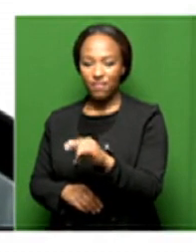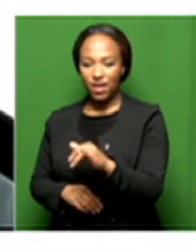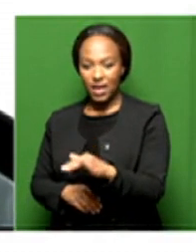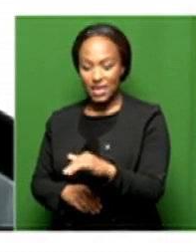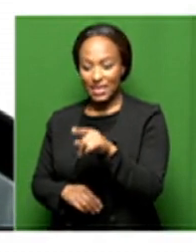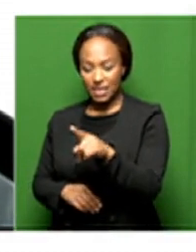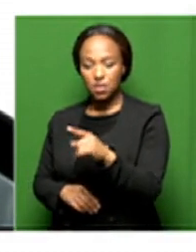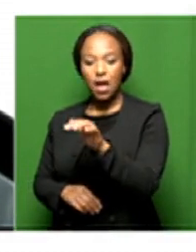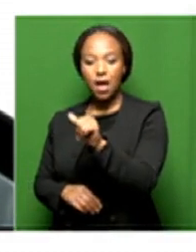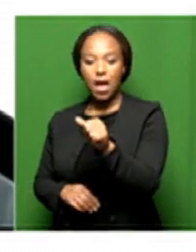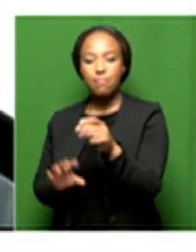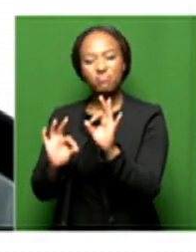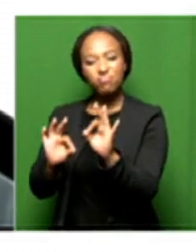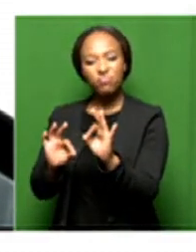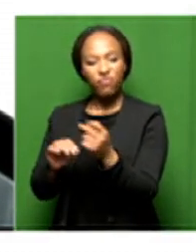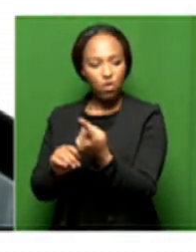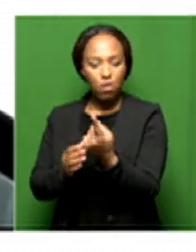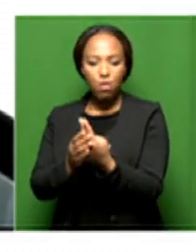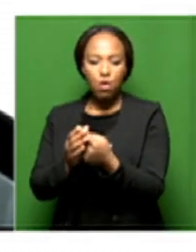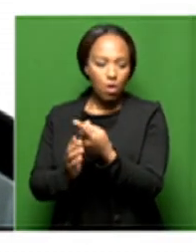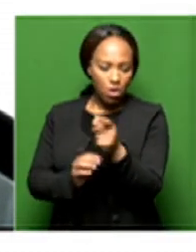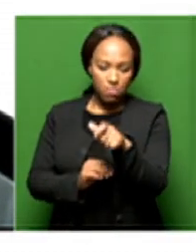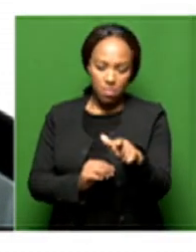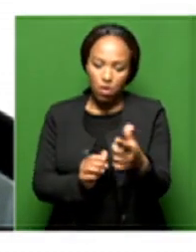for all stakeholders and for all parties.